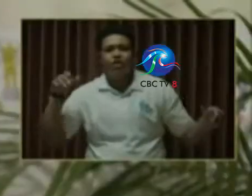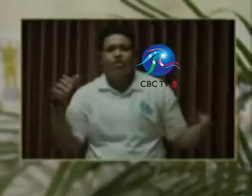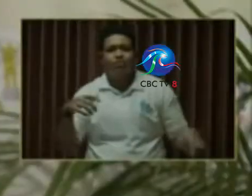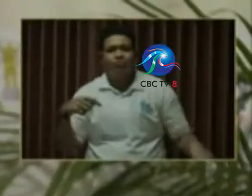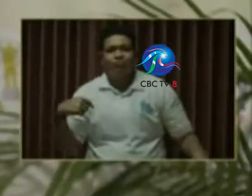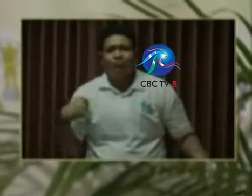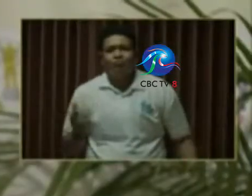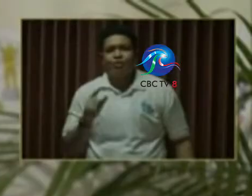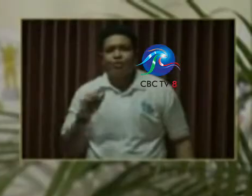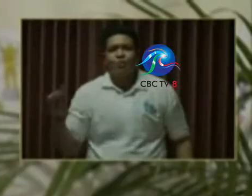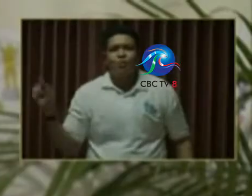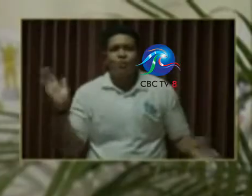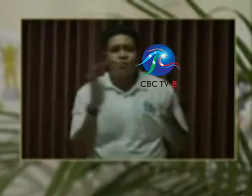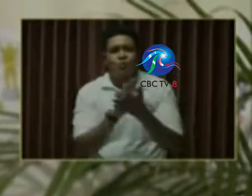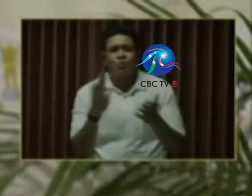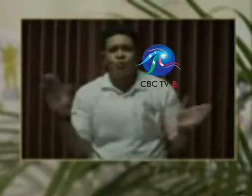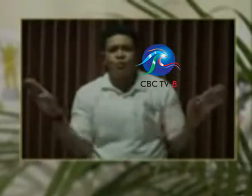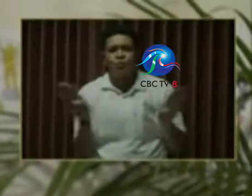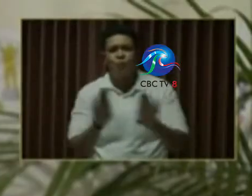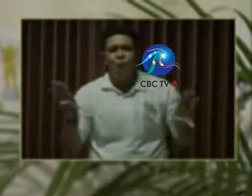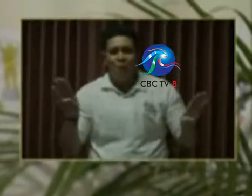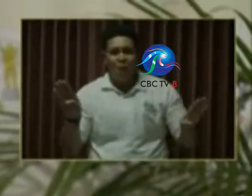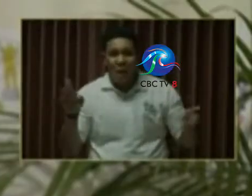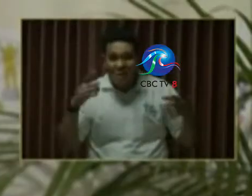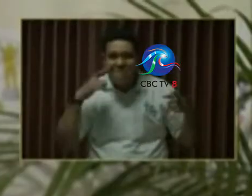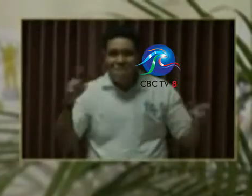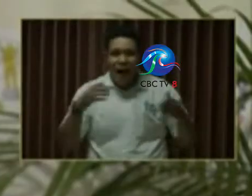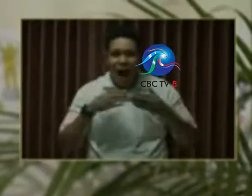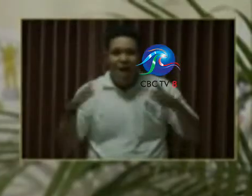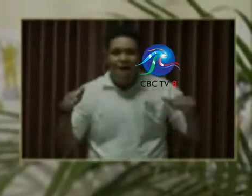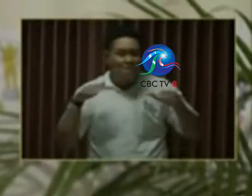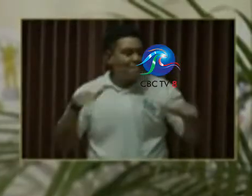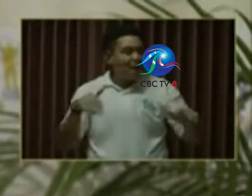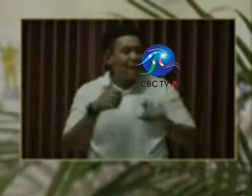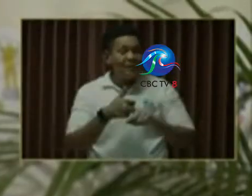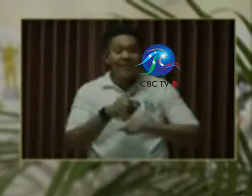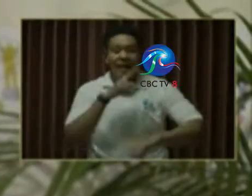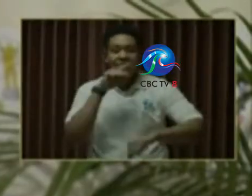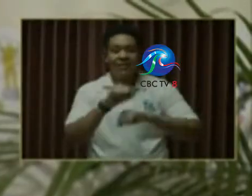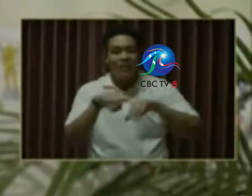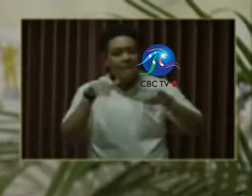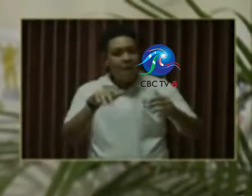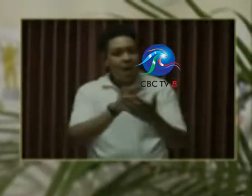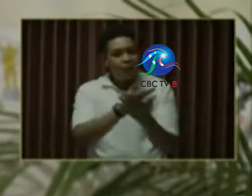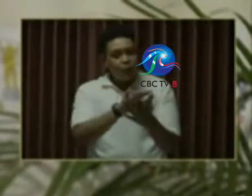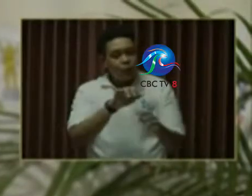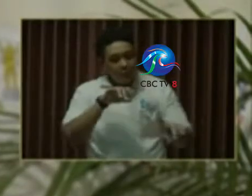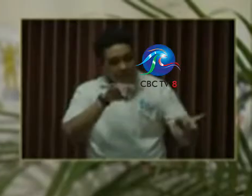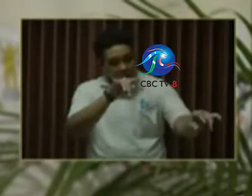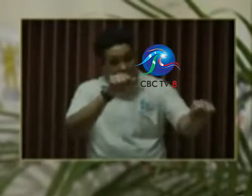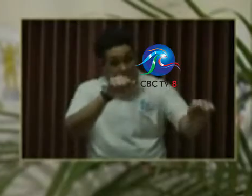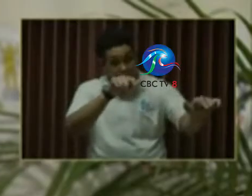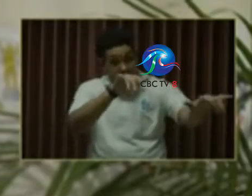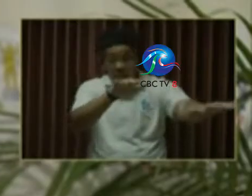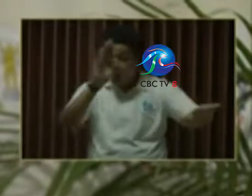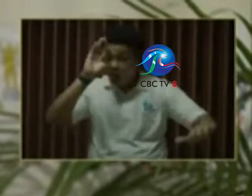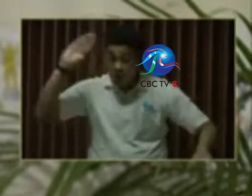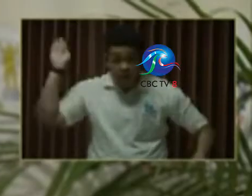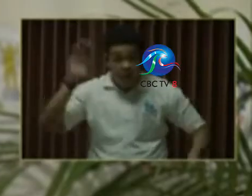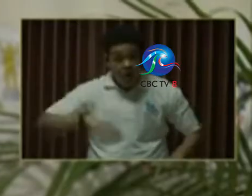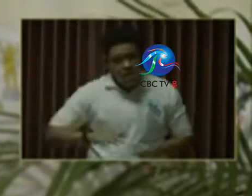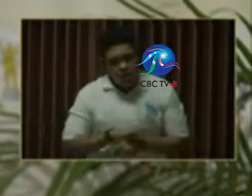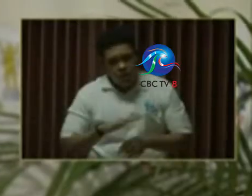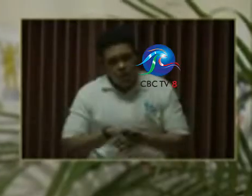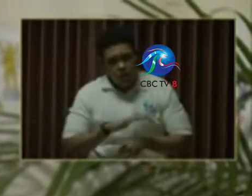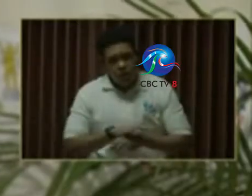As you know, all our students are required to be back in the face-to-face environment.